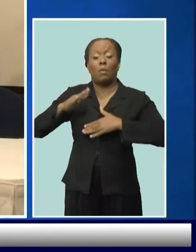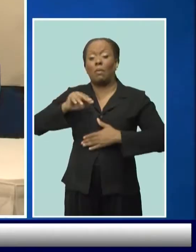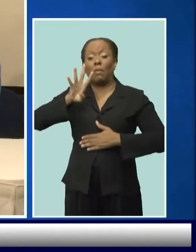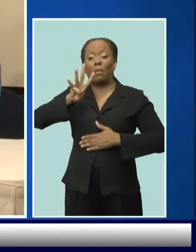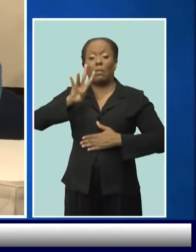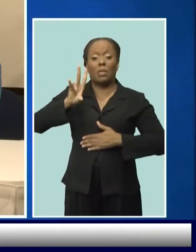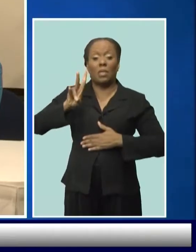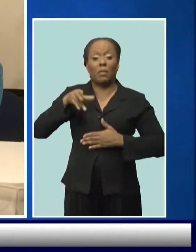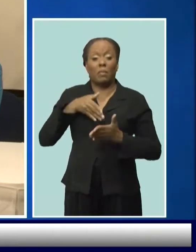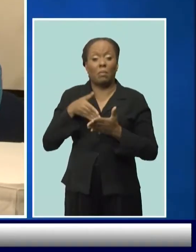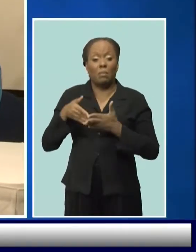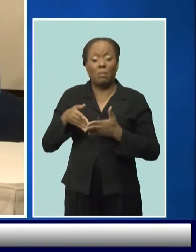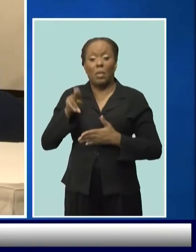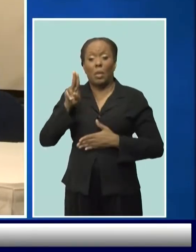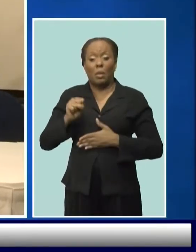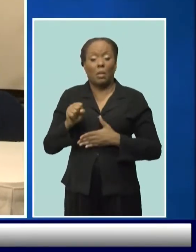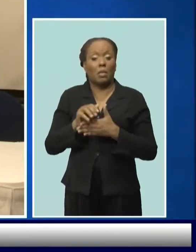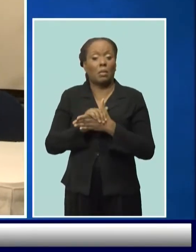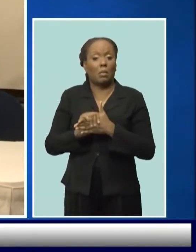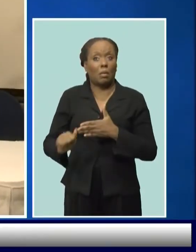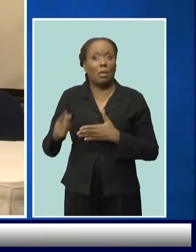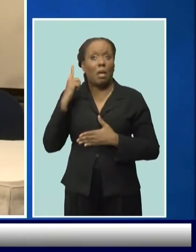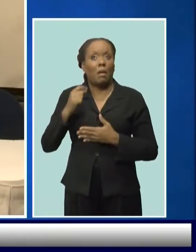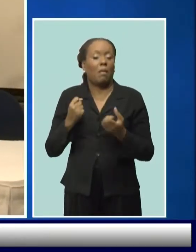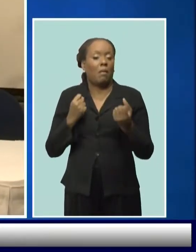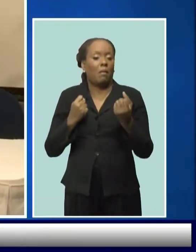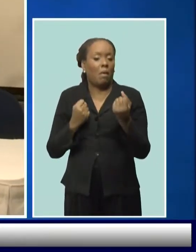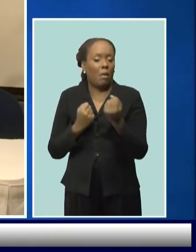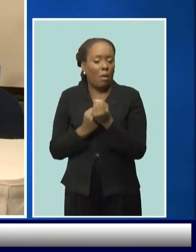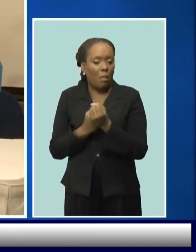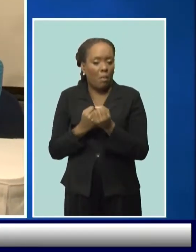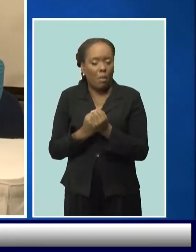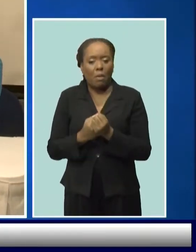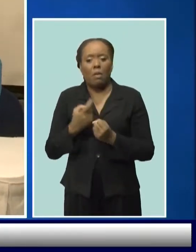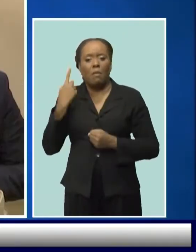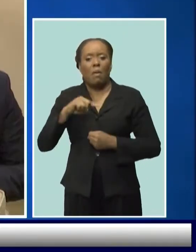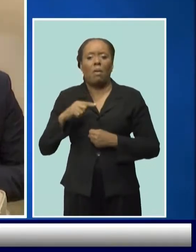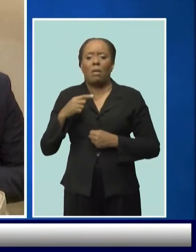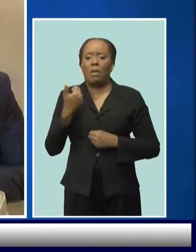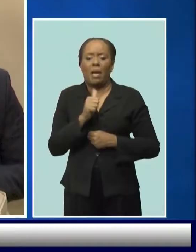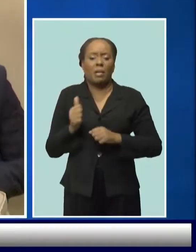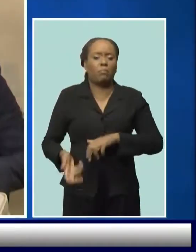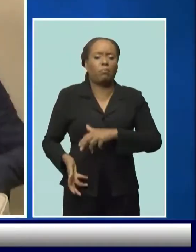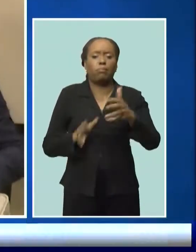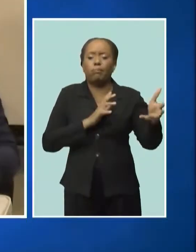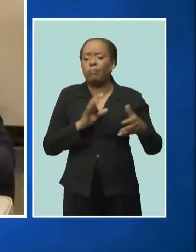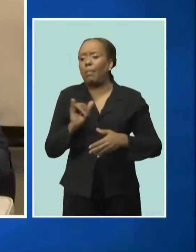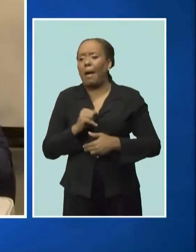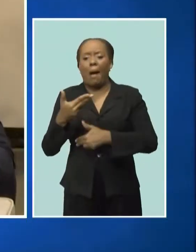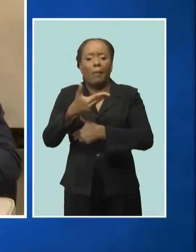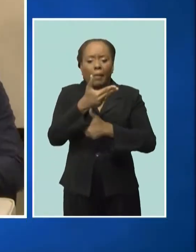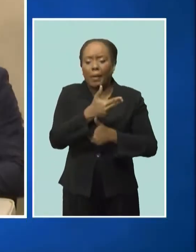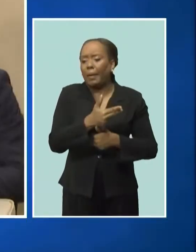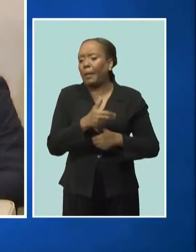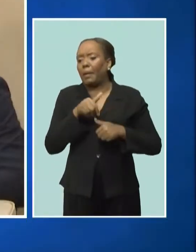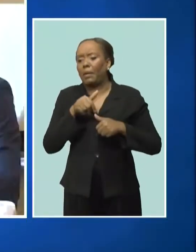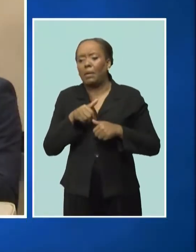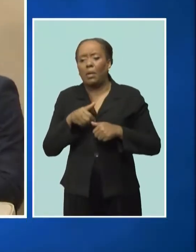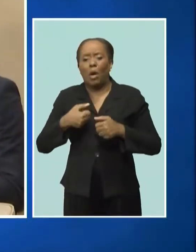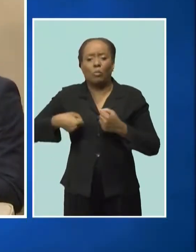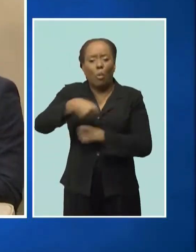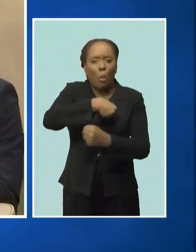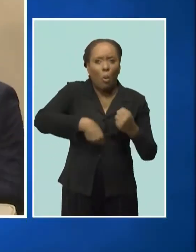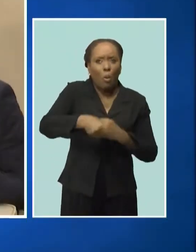million in humanitarian aid to enhance disaster preparedness in Latin America and the Caribbean